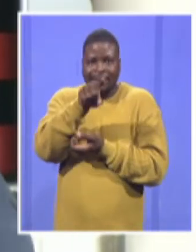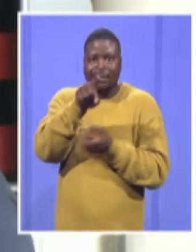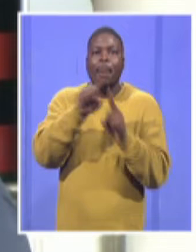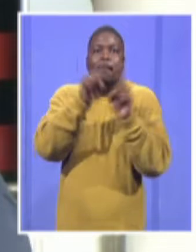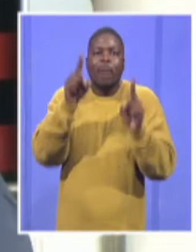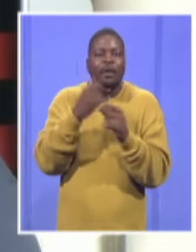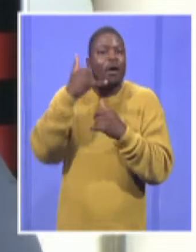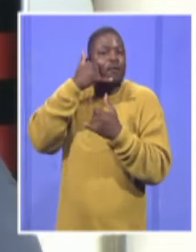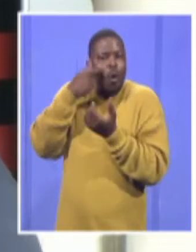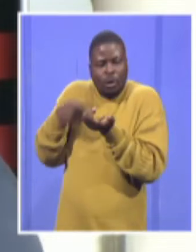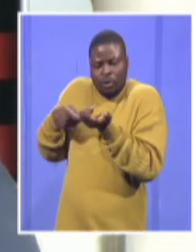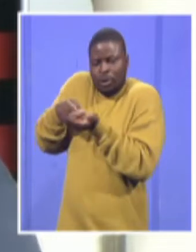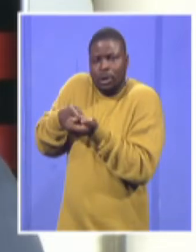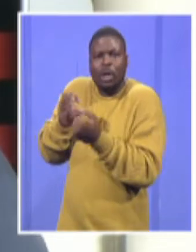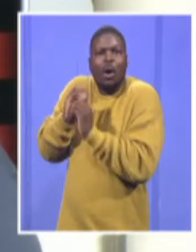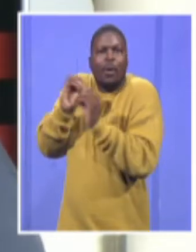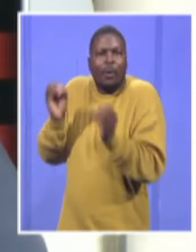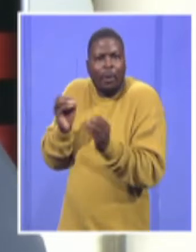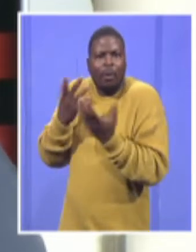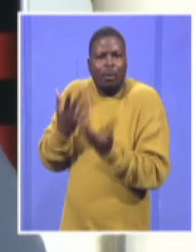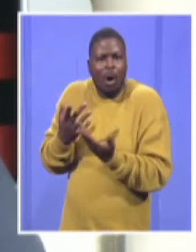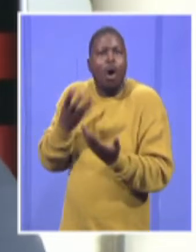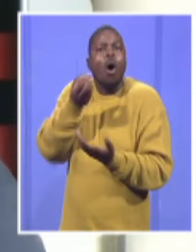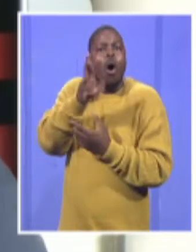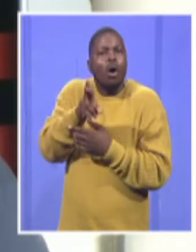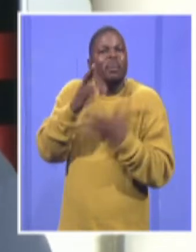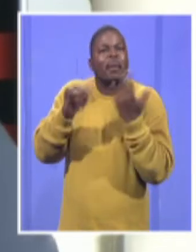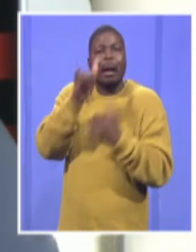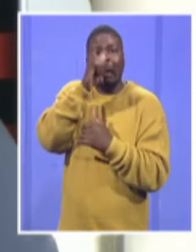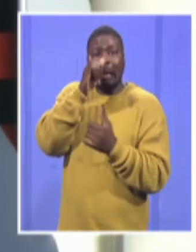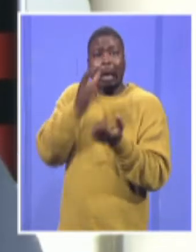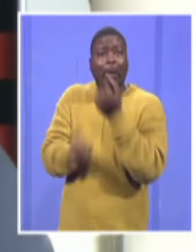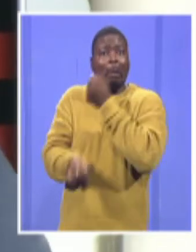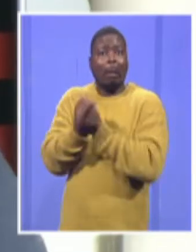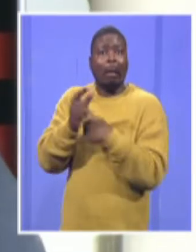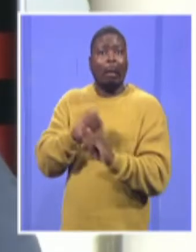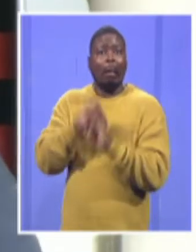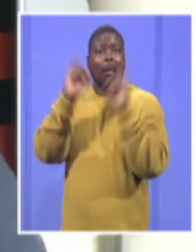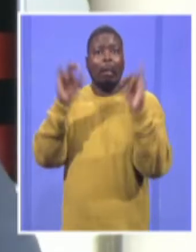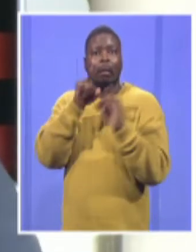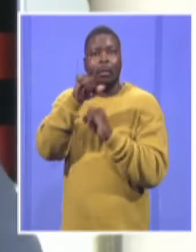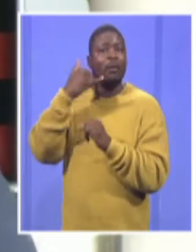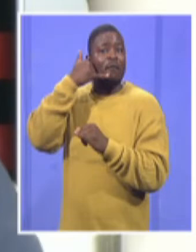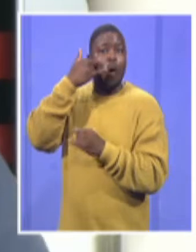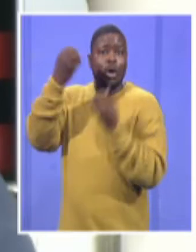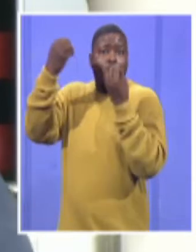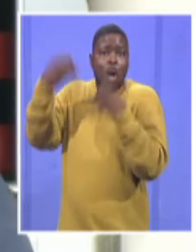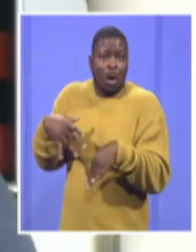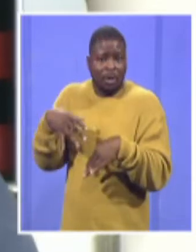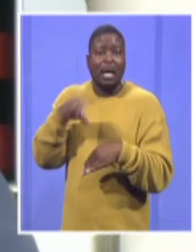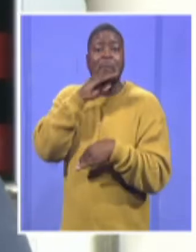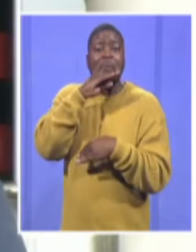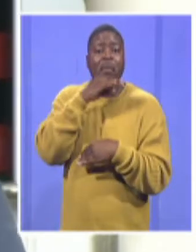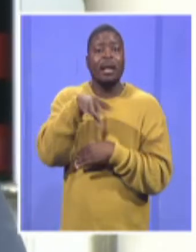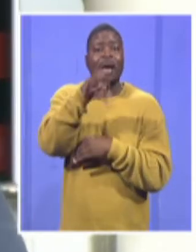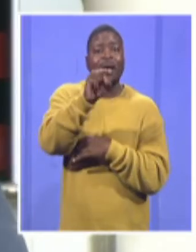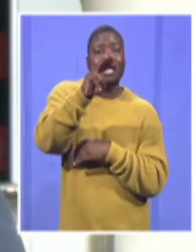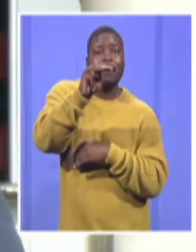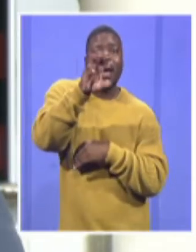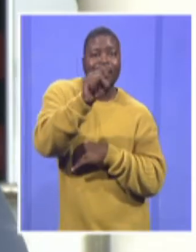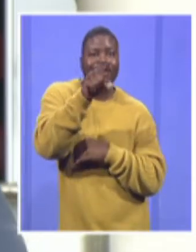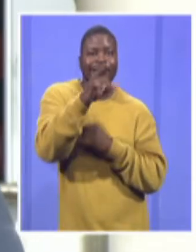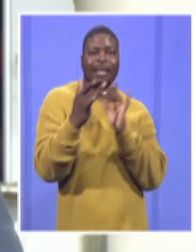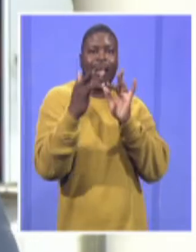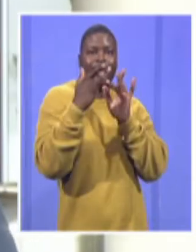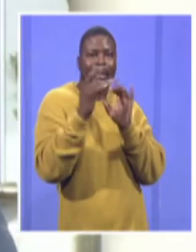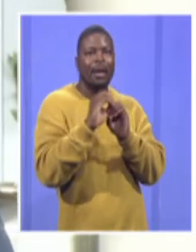the SMS to the phone that I've lost last week because of crime? So that SMS is no longer connecting. It doesn't create that